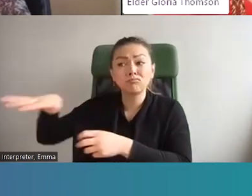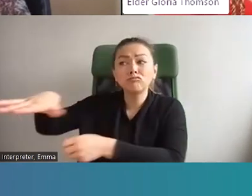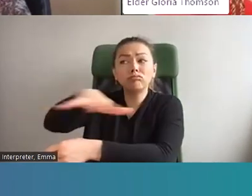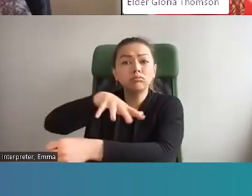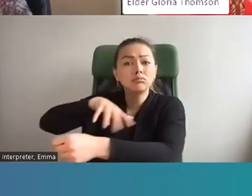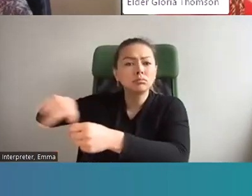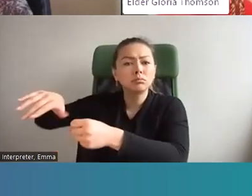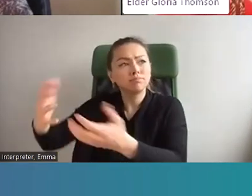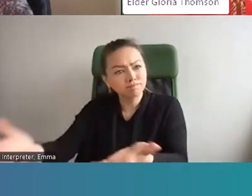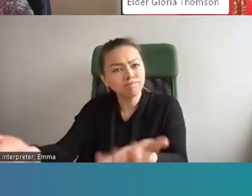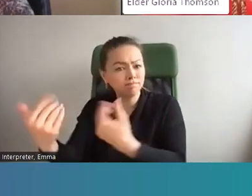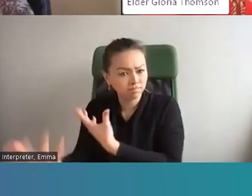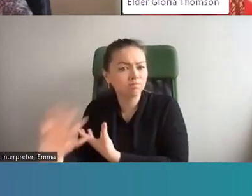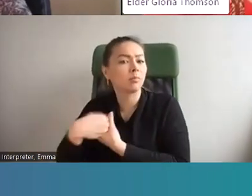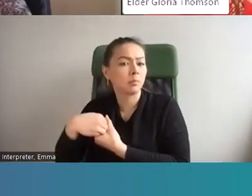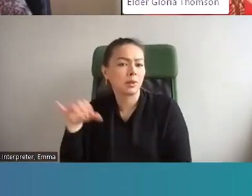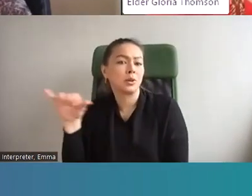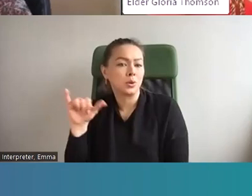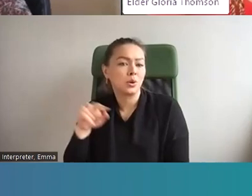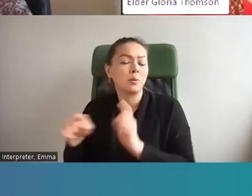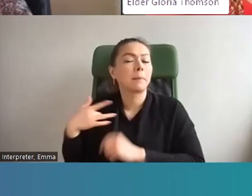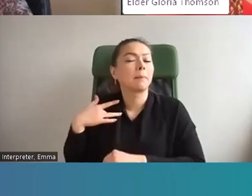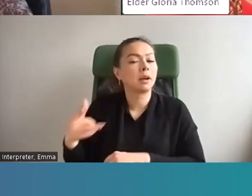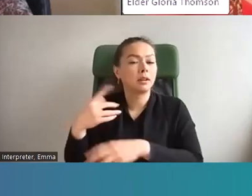well. But we've been doing it, of course, on Zoom.